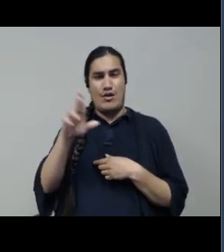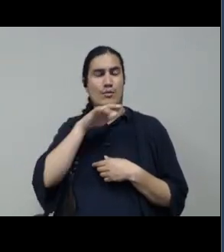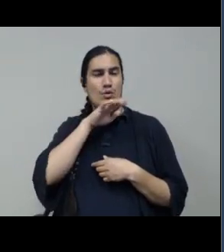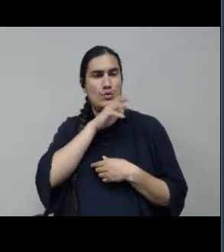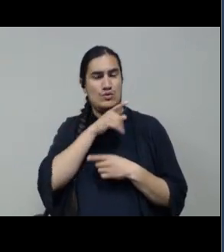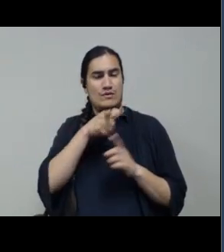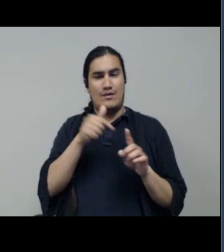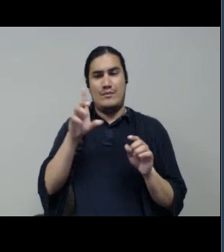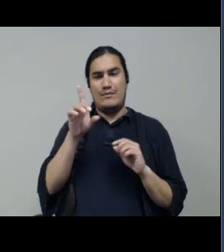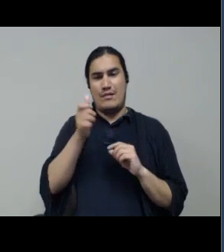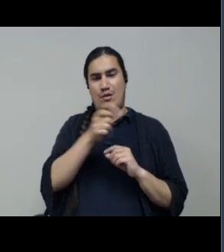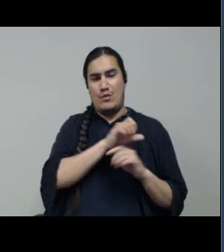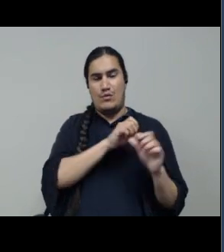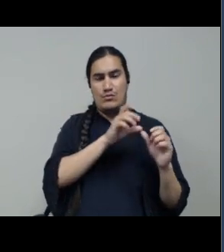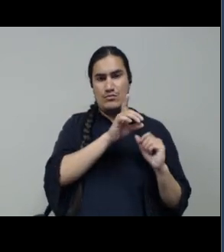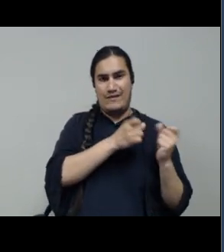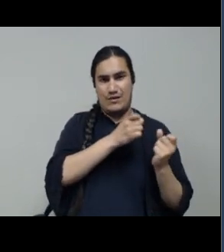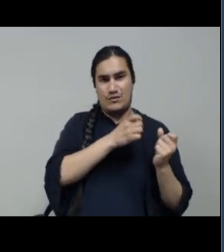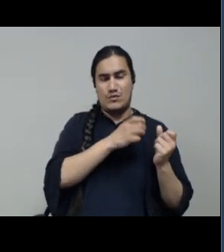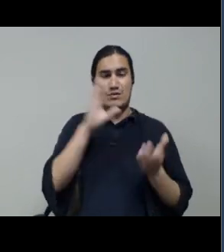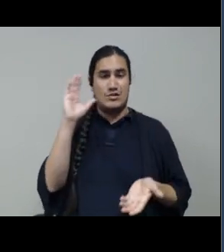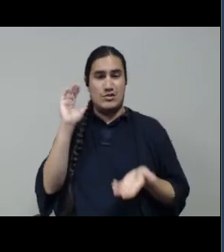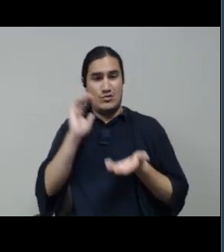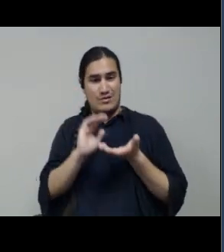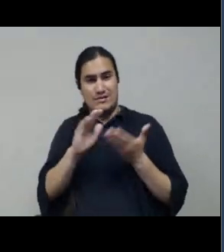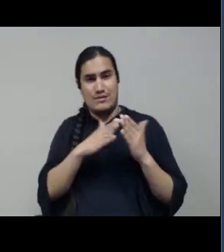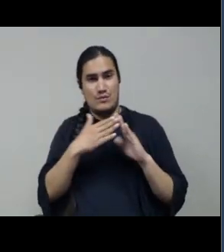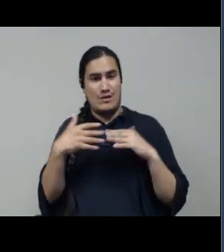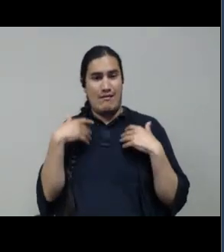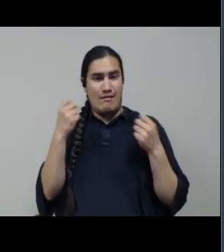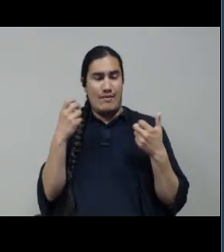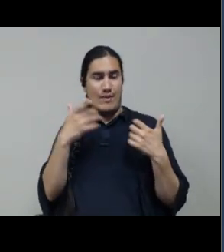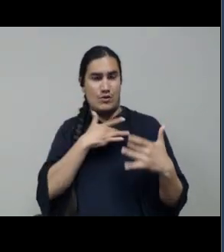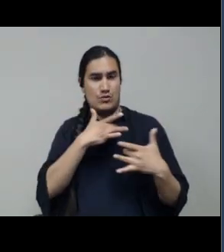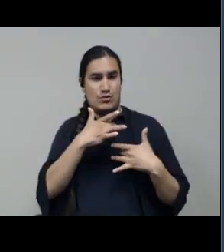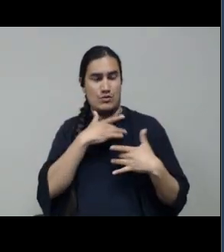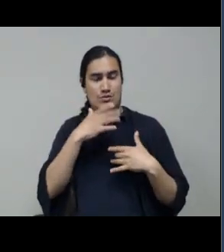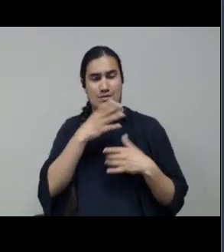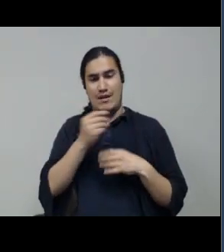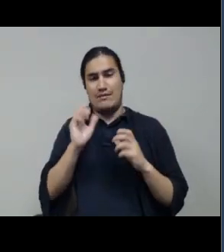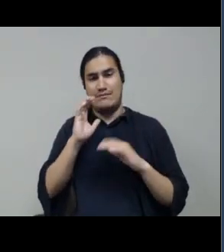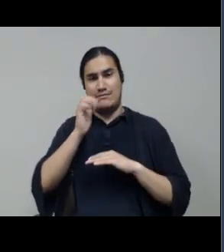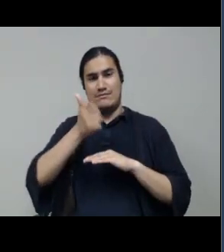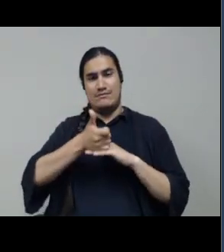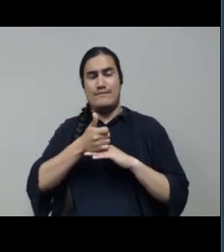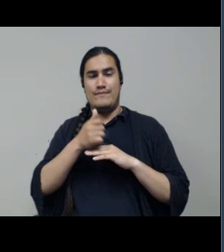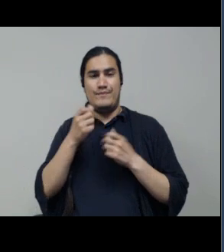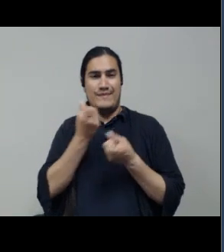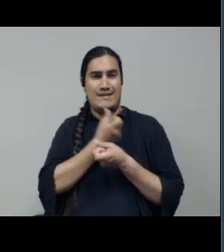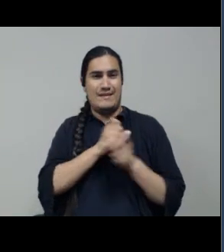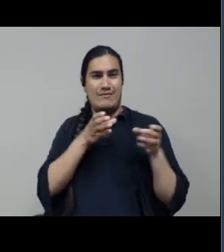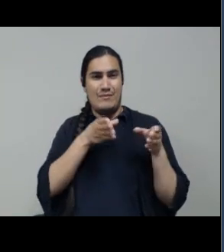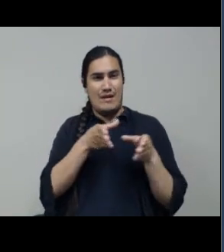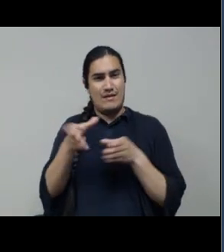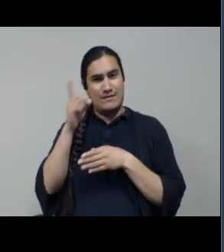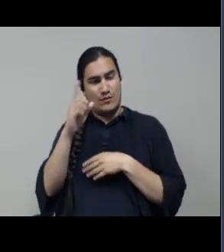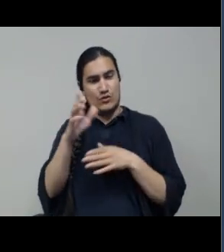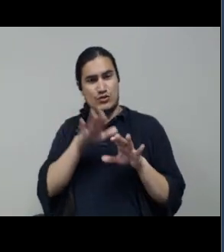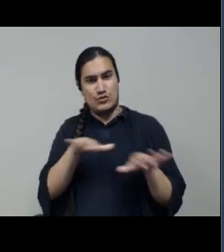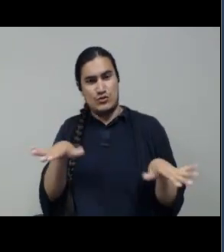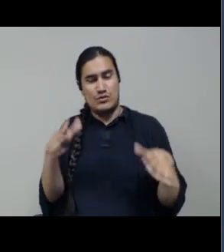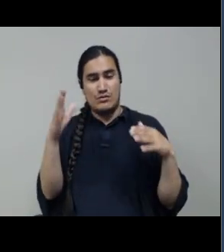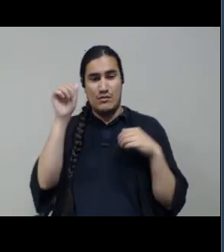displaced vehicles, decrease community health concerns, and create safer paths for children, adults, and